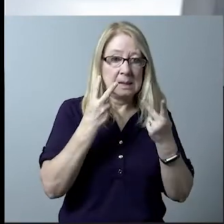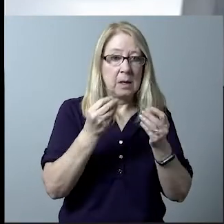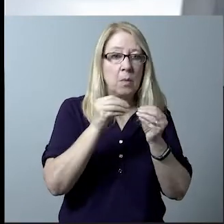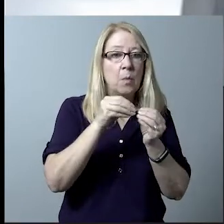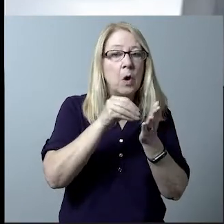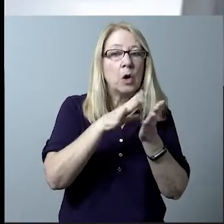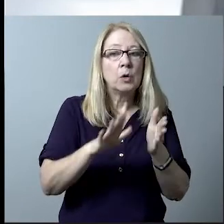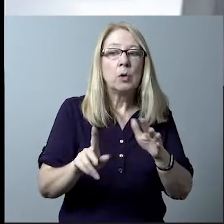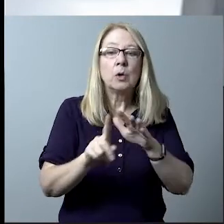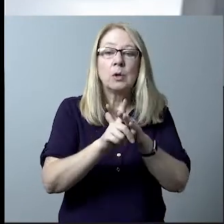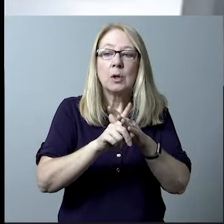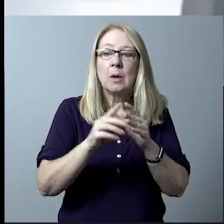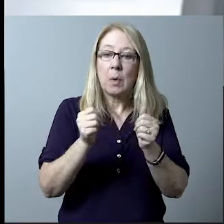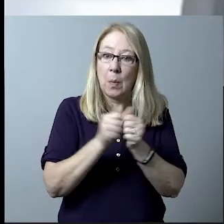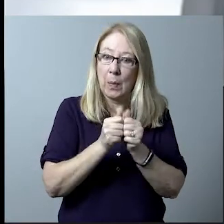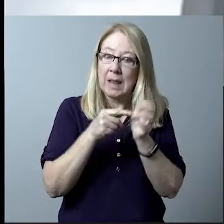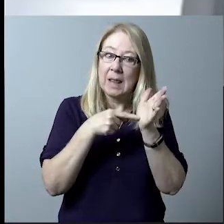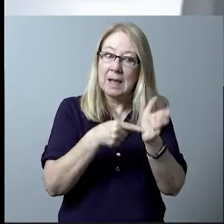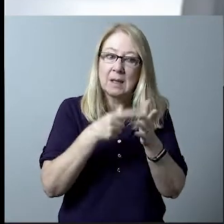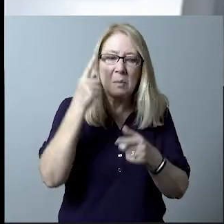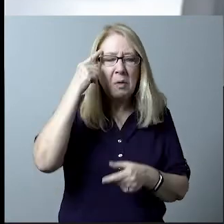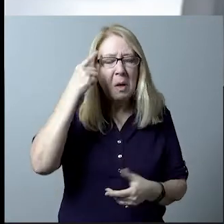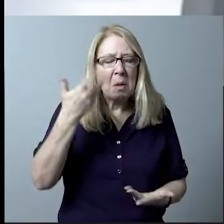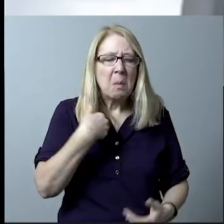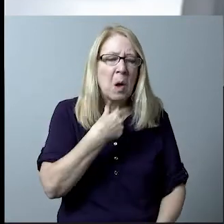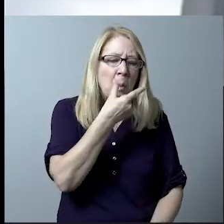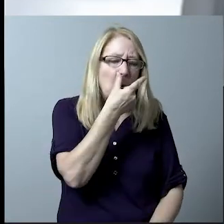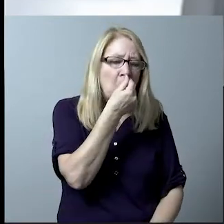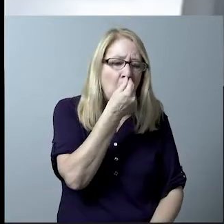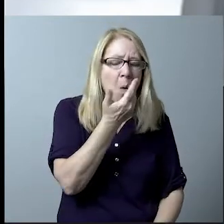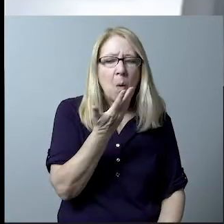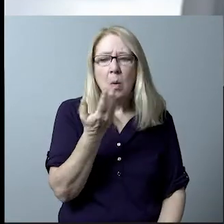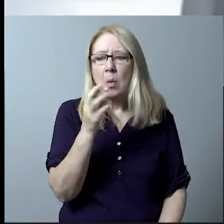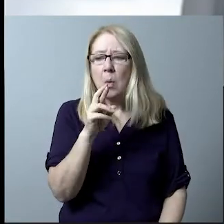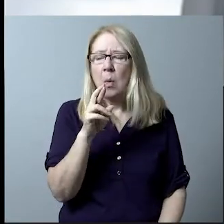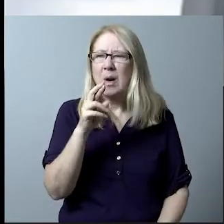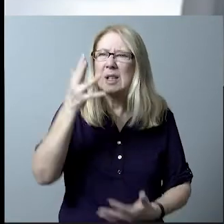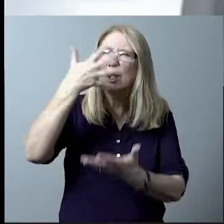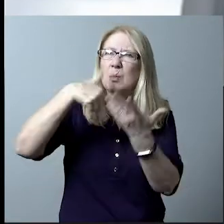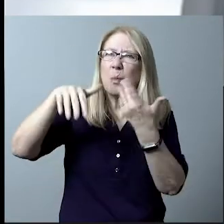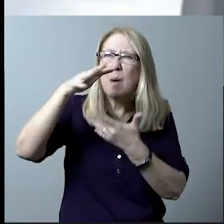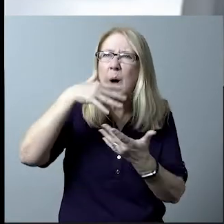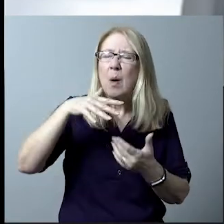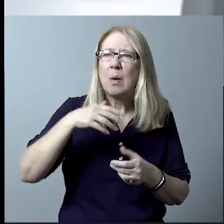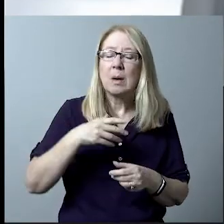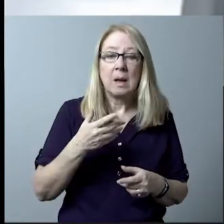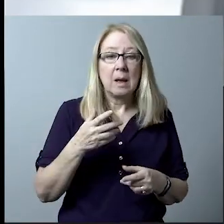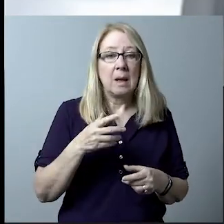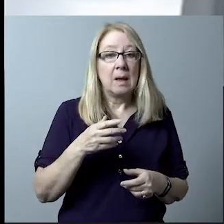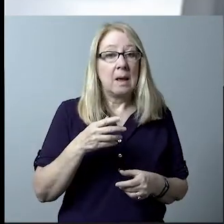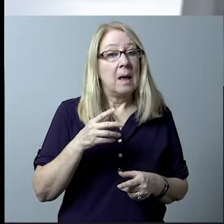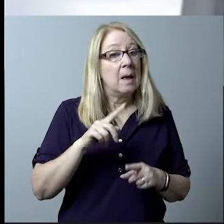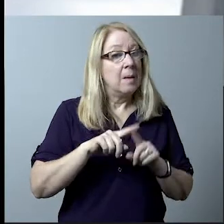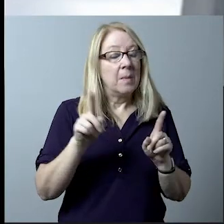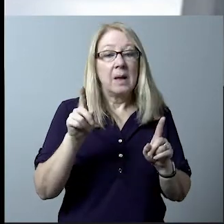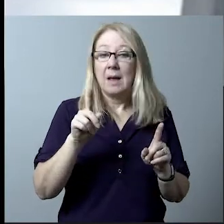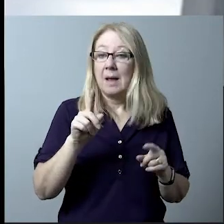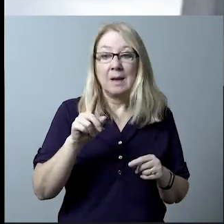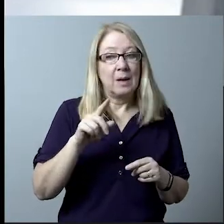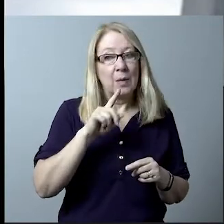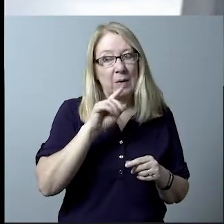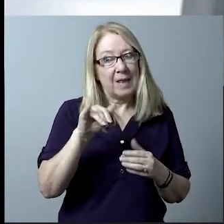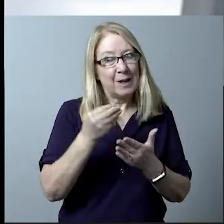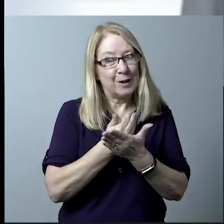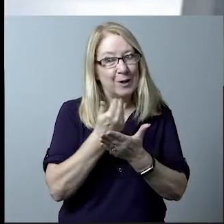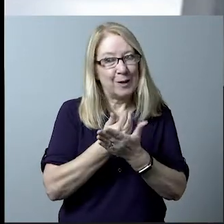guidance. We're seeing more students that are coming to campus even with symptoms because they think maybe it's a cold or the smoke or whatever it might be that's in